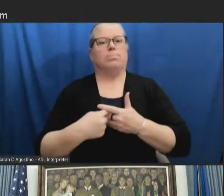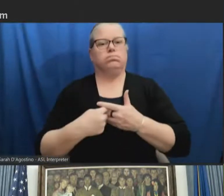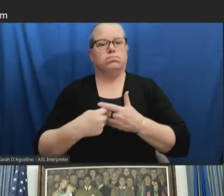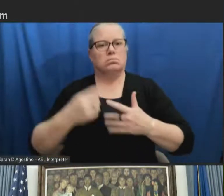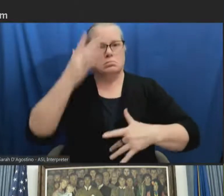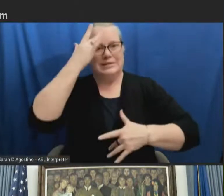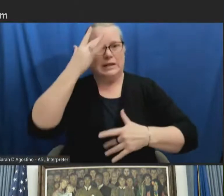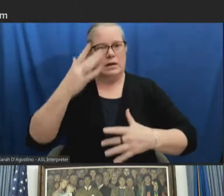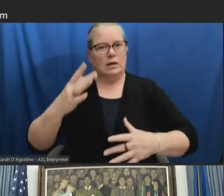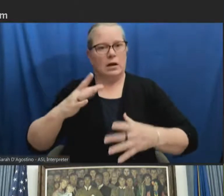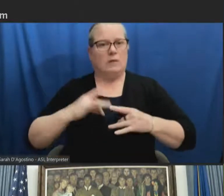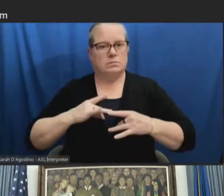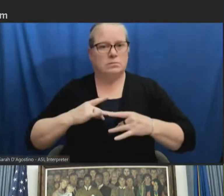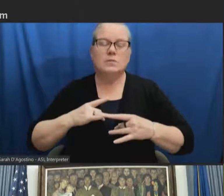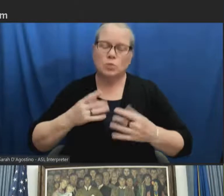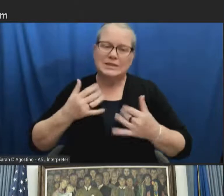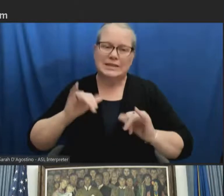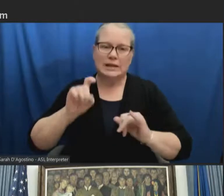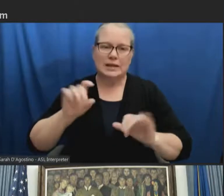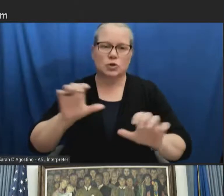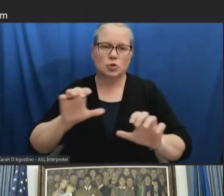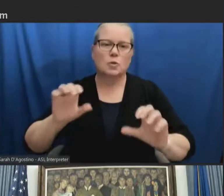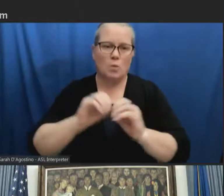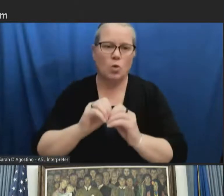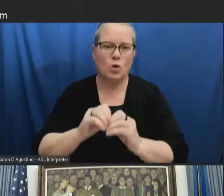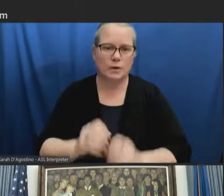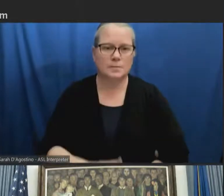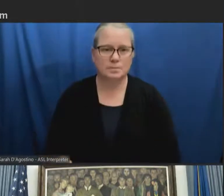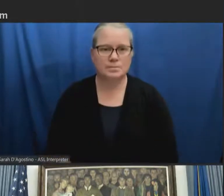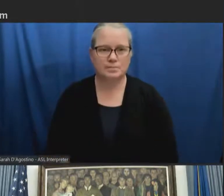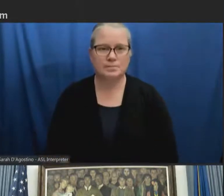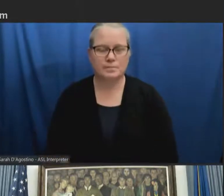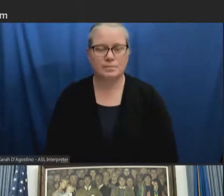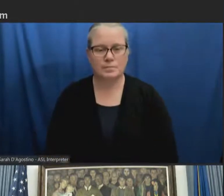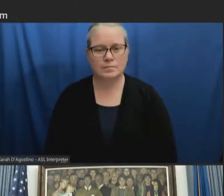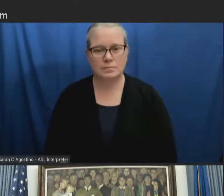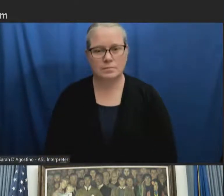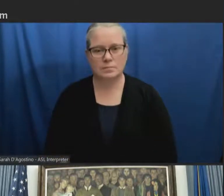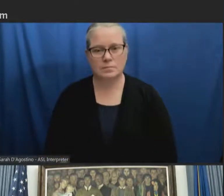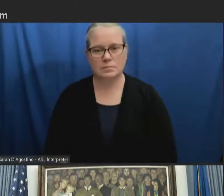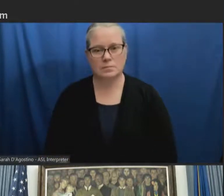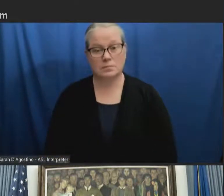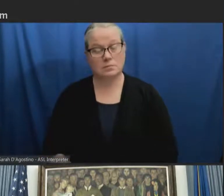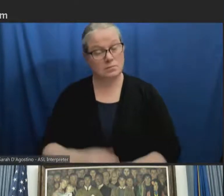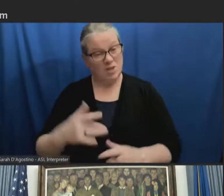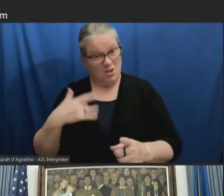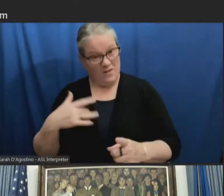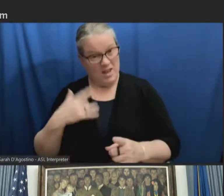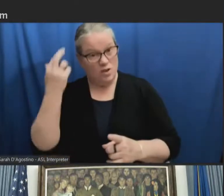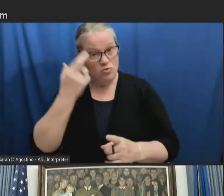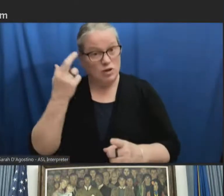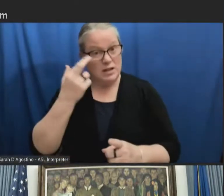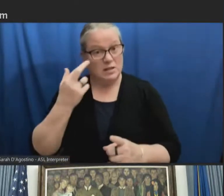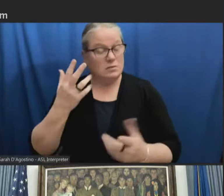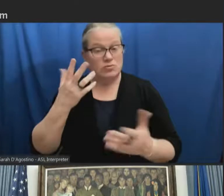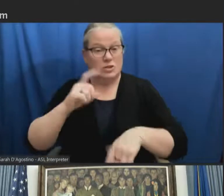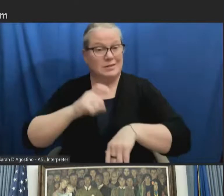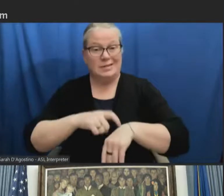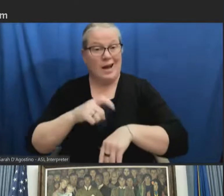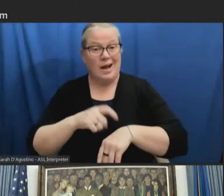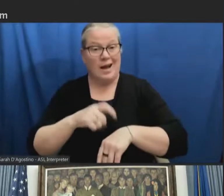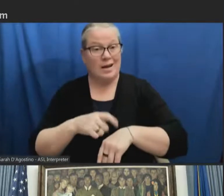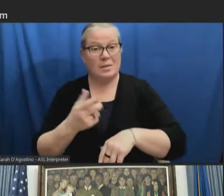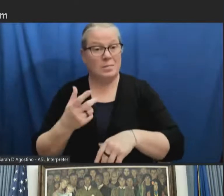of getting people that third shot. So is it more a consequence of just the passage of time